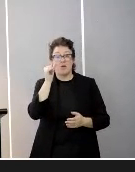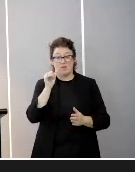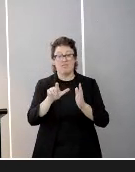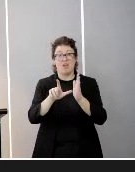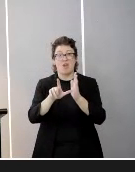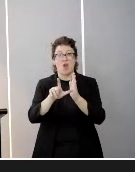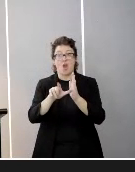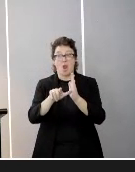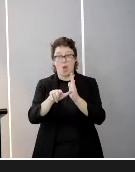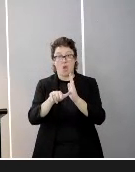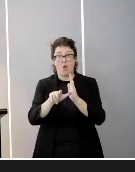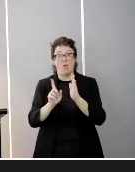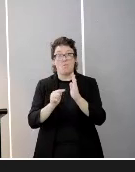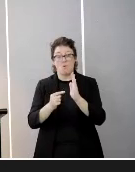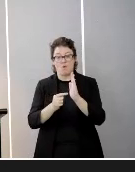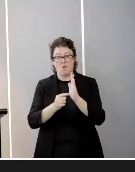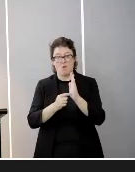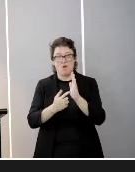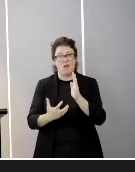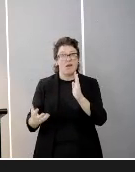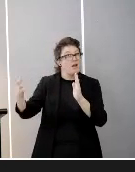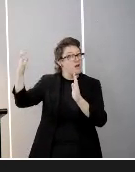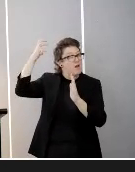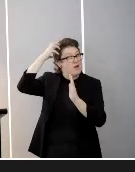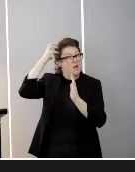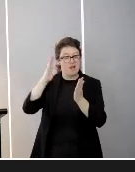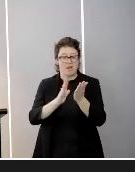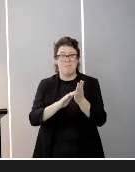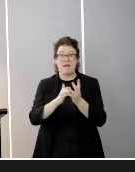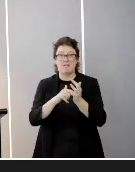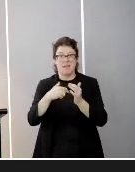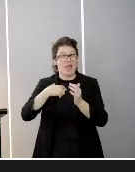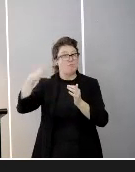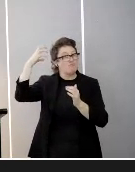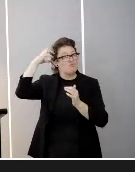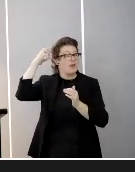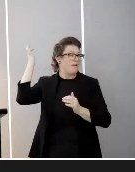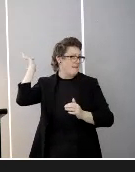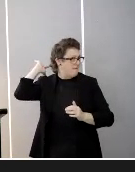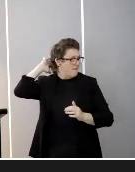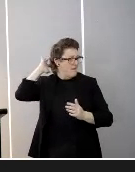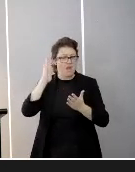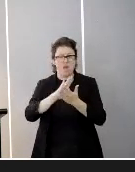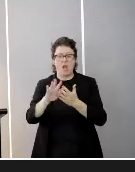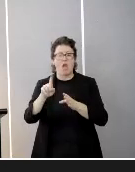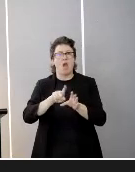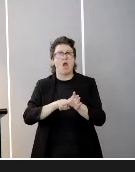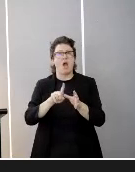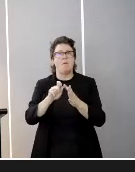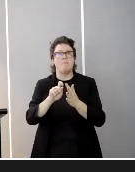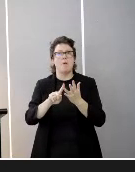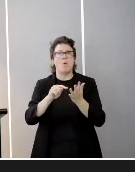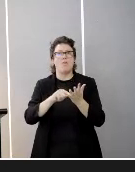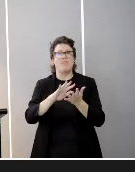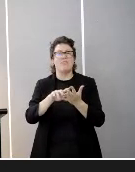clock is in our brain. It's in an area called the hypothalamus, which is involved in regulating a whole series of